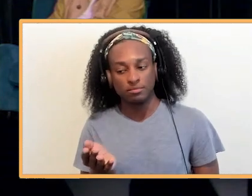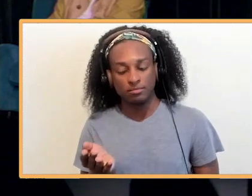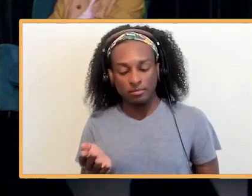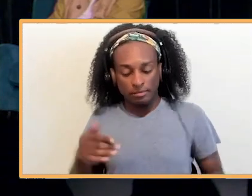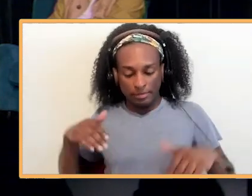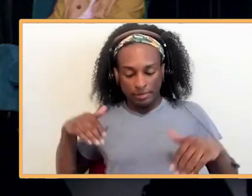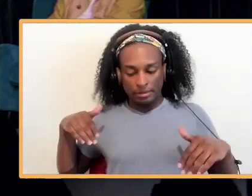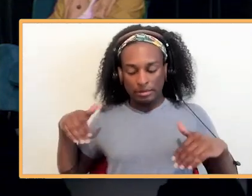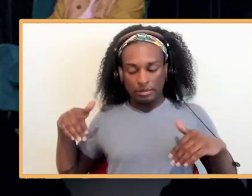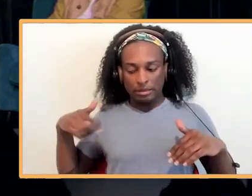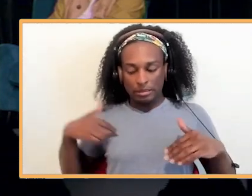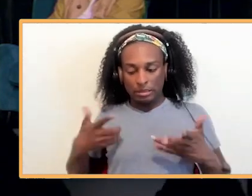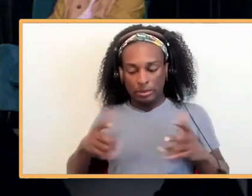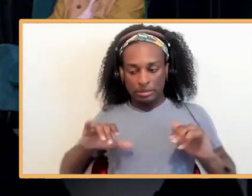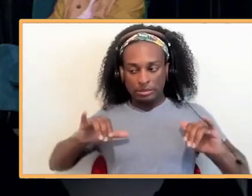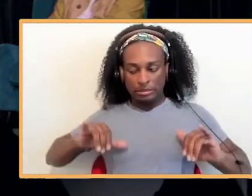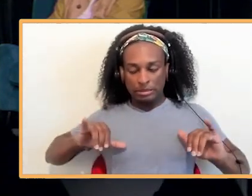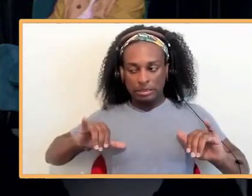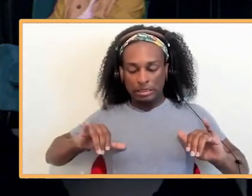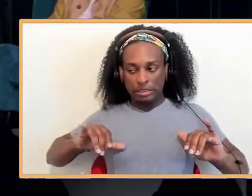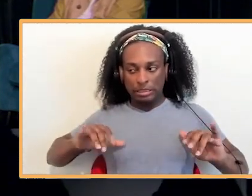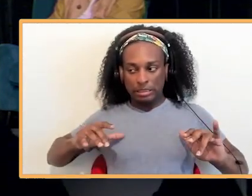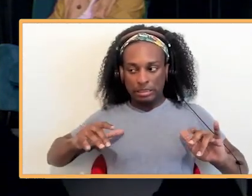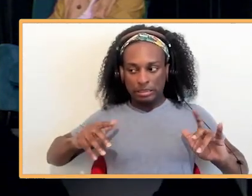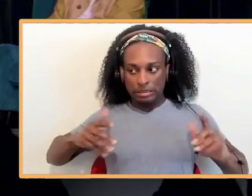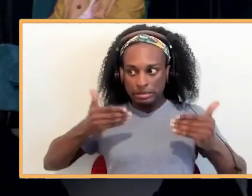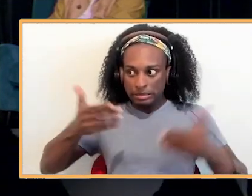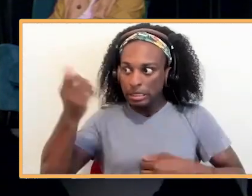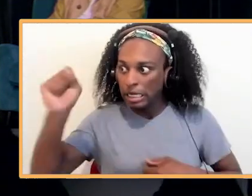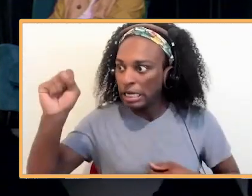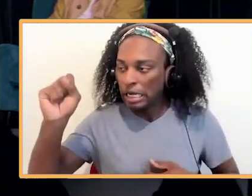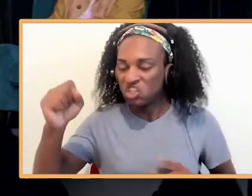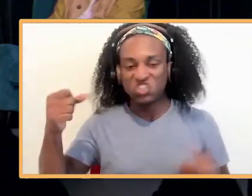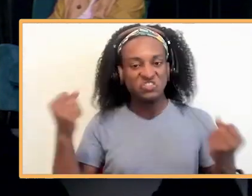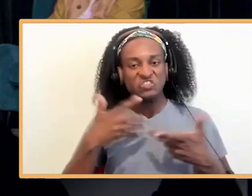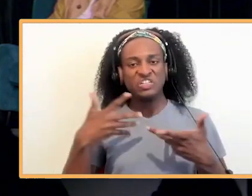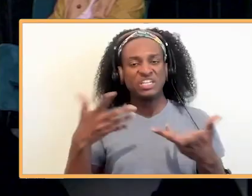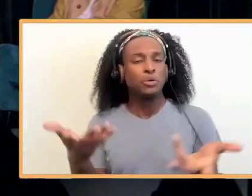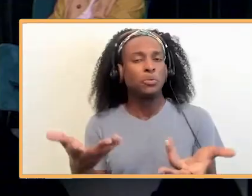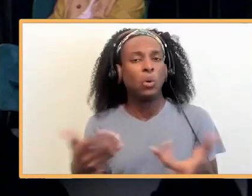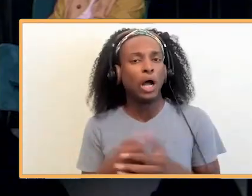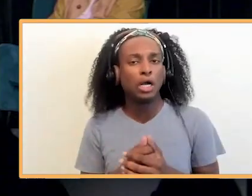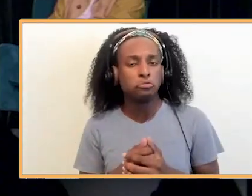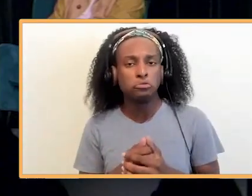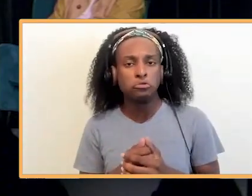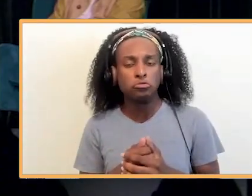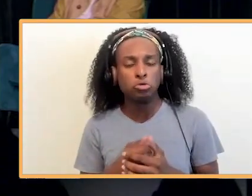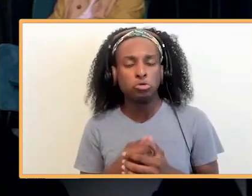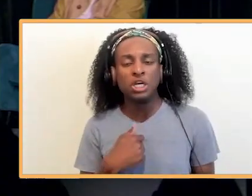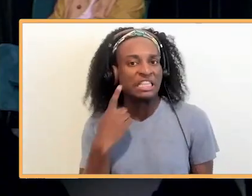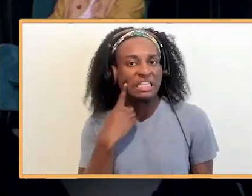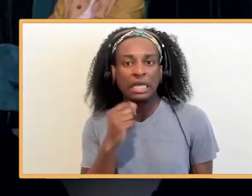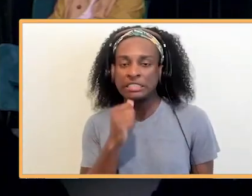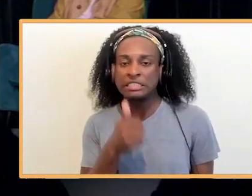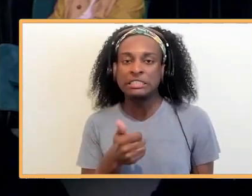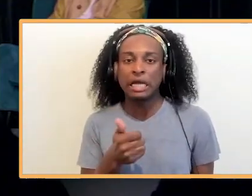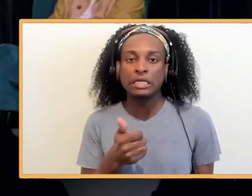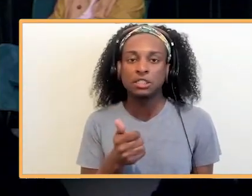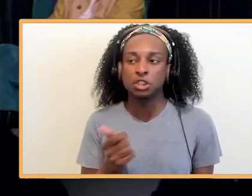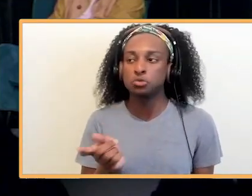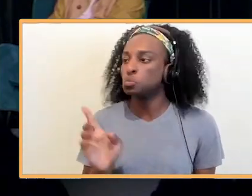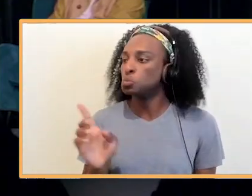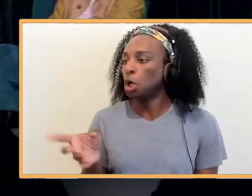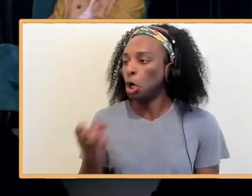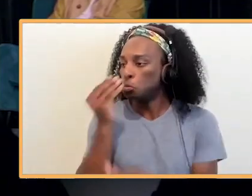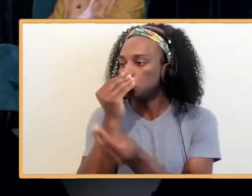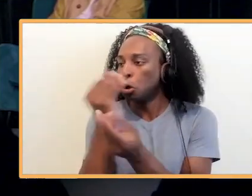action? What is the thing that keeps people, and I don't even think it's apathy, although I'm open to being corrected,